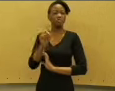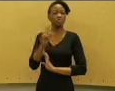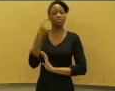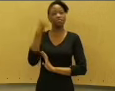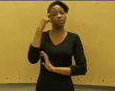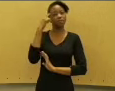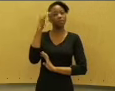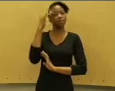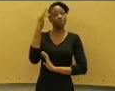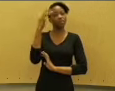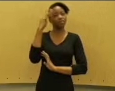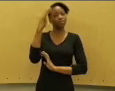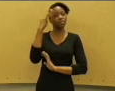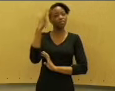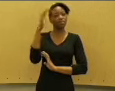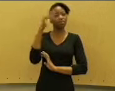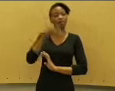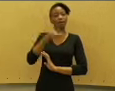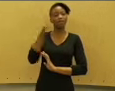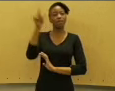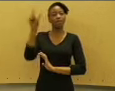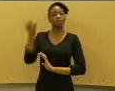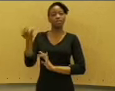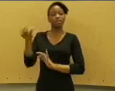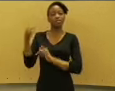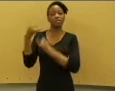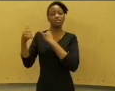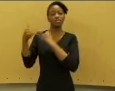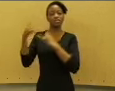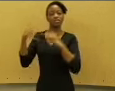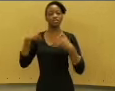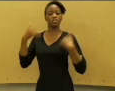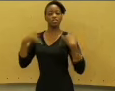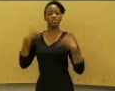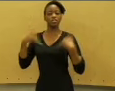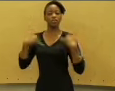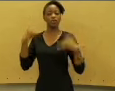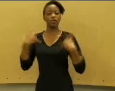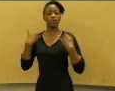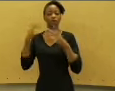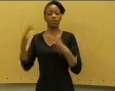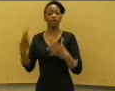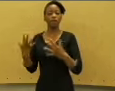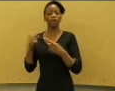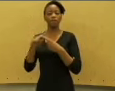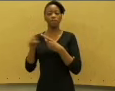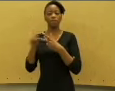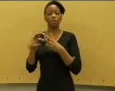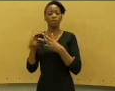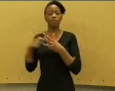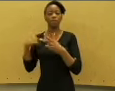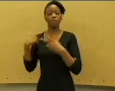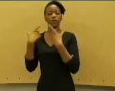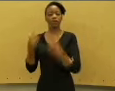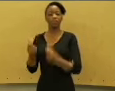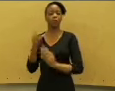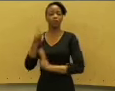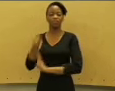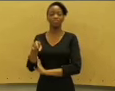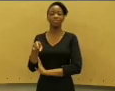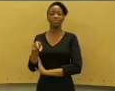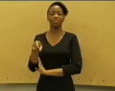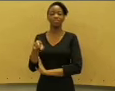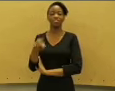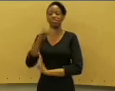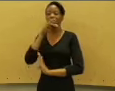what makes a good sex for the next person. So let's center ourselves, you know, before we include others in the pleasure.